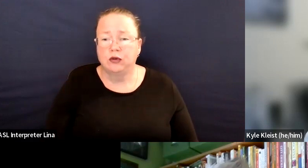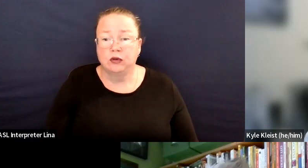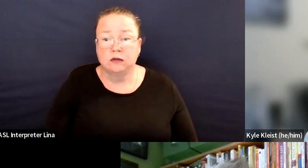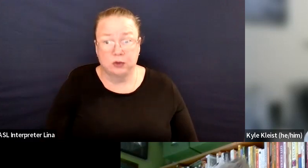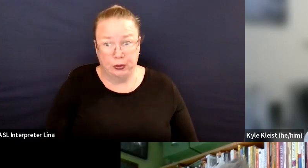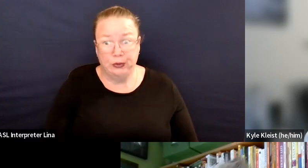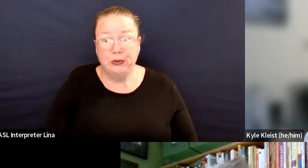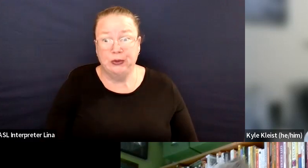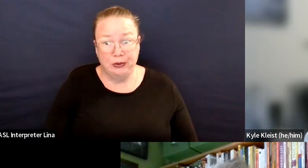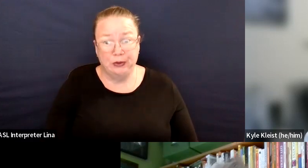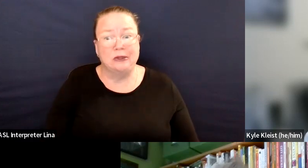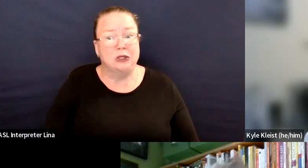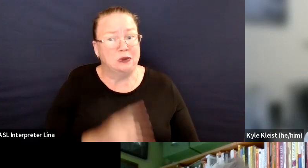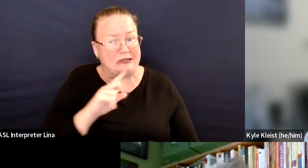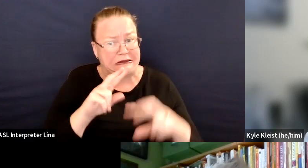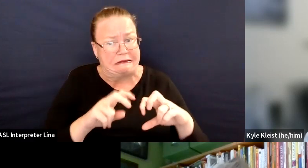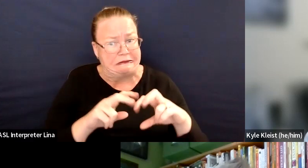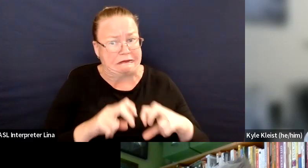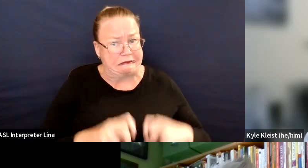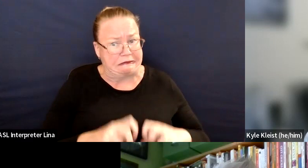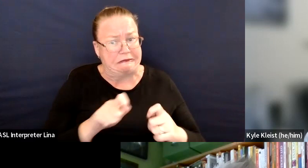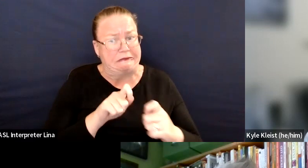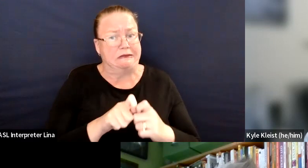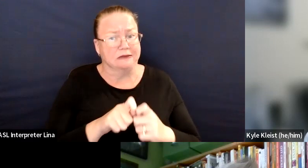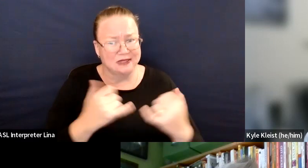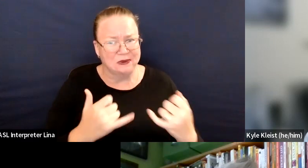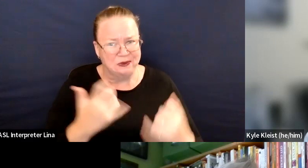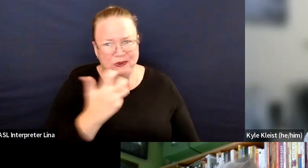Getting down to the nitty gritty there. Yes.